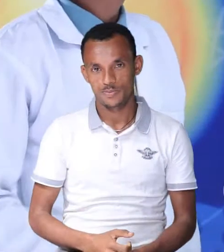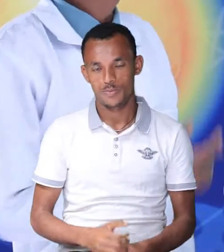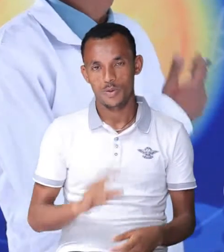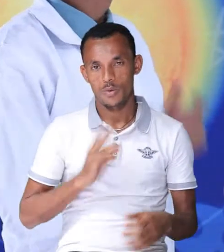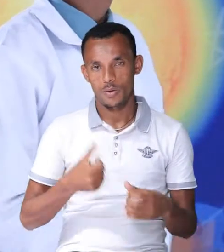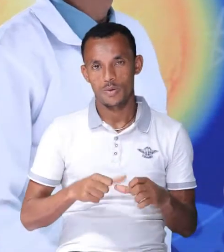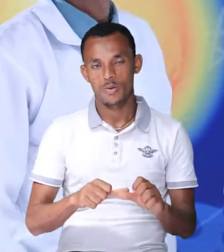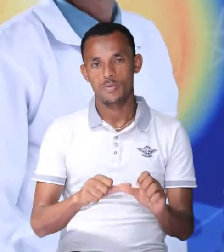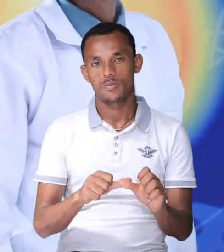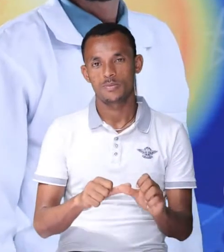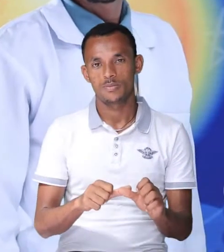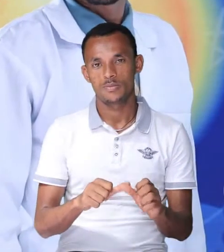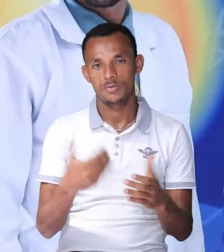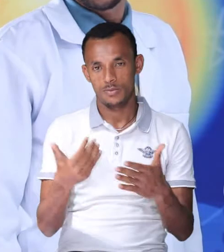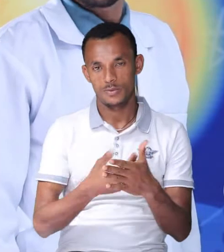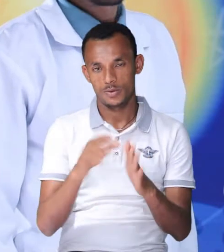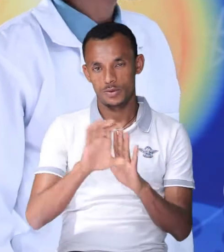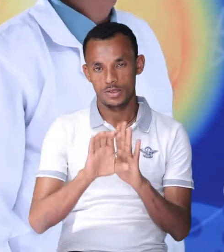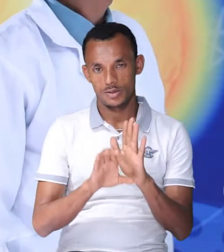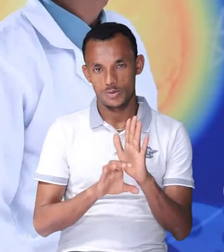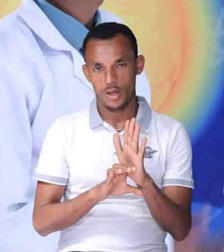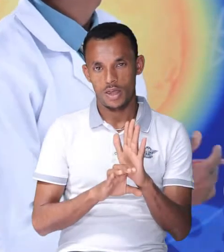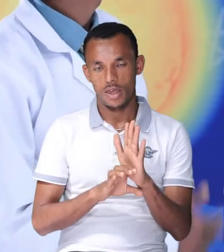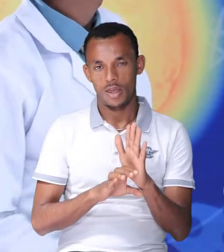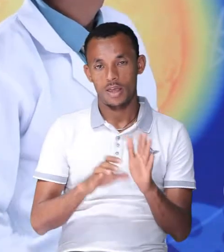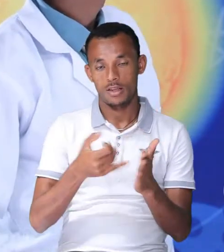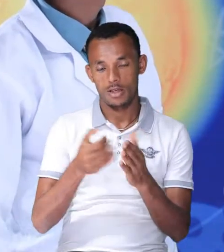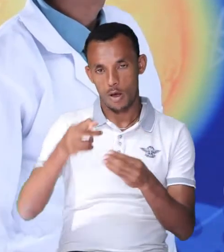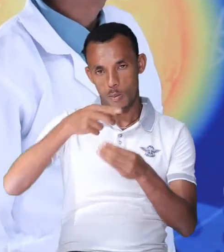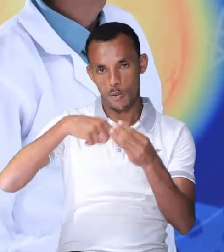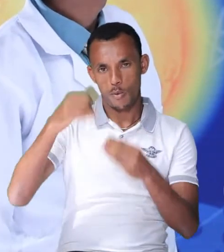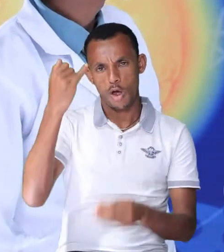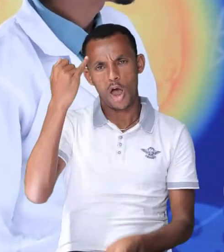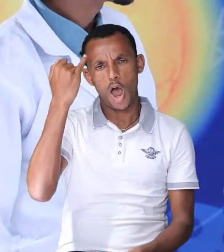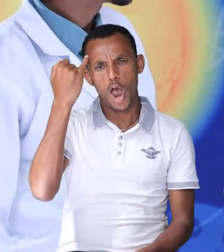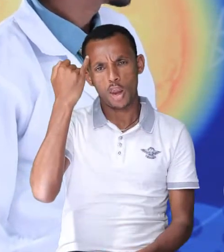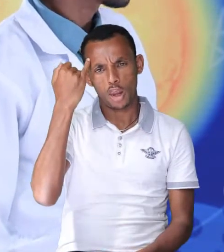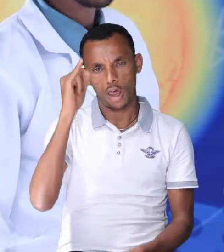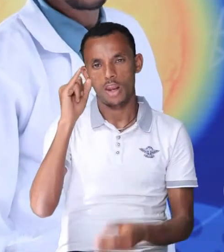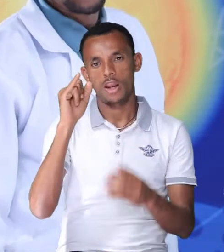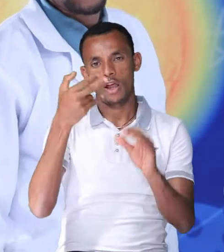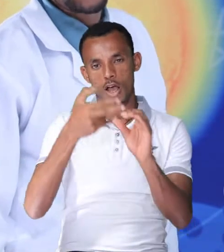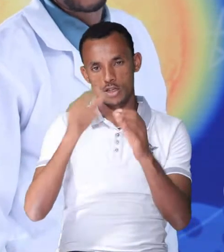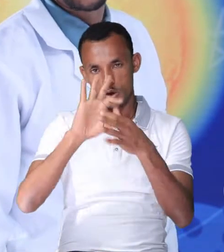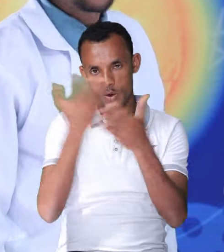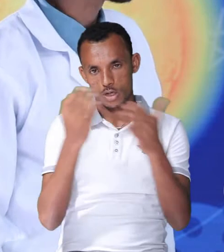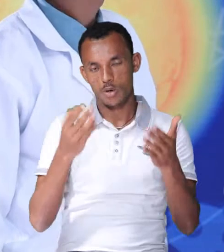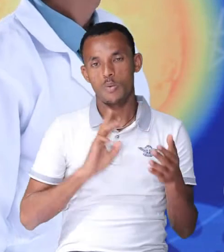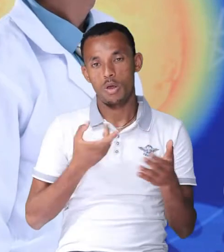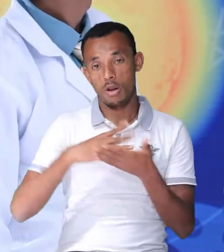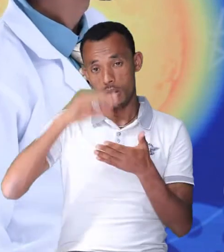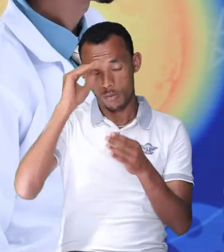will continue the new lesson today. It is about ideal gas equation, what we have learned it